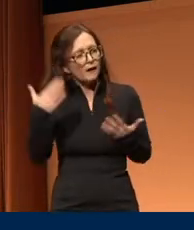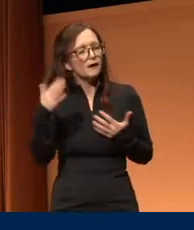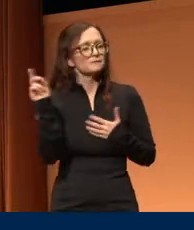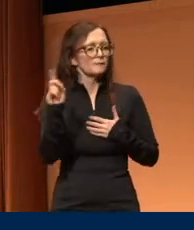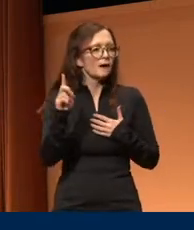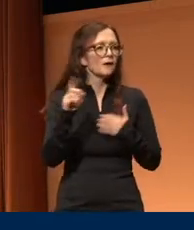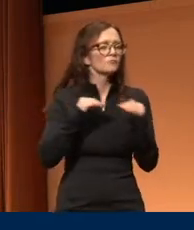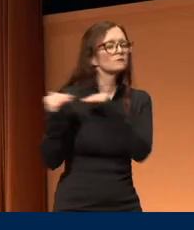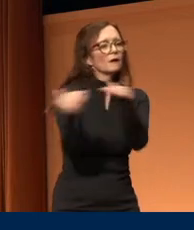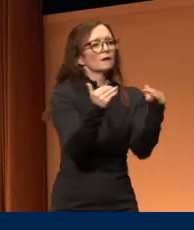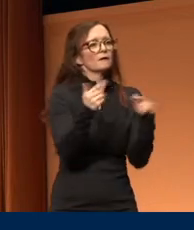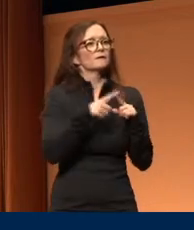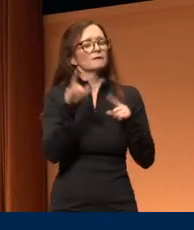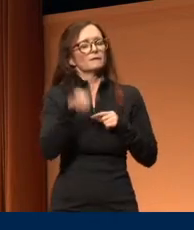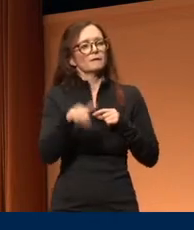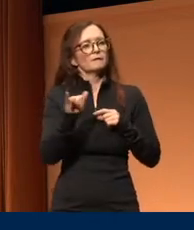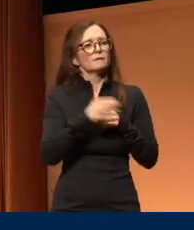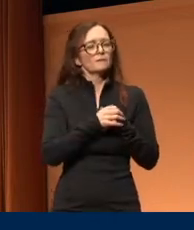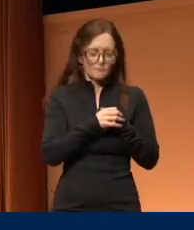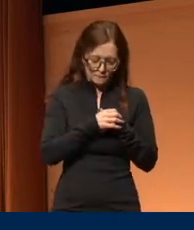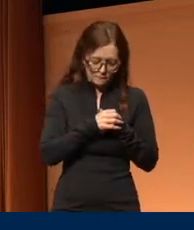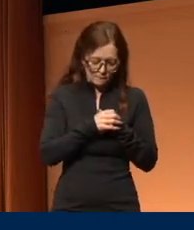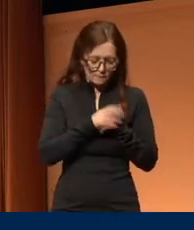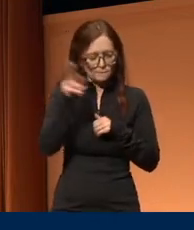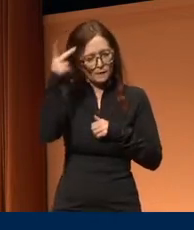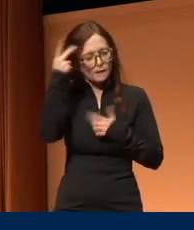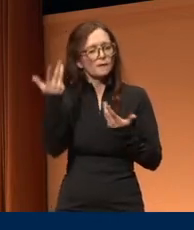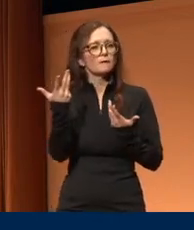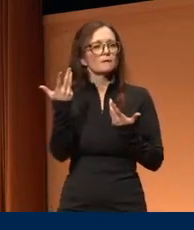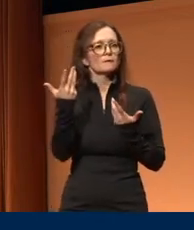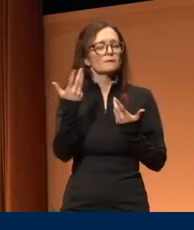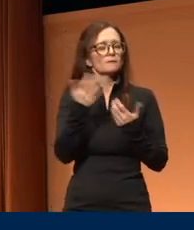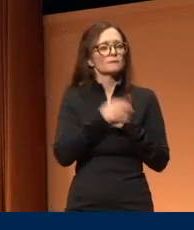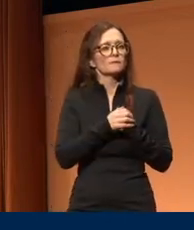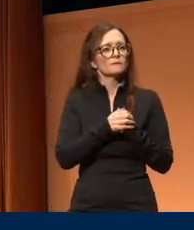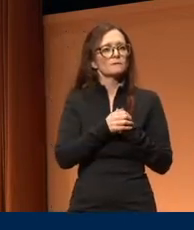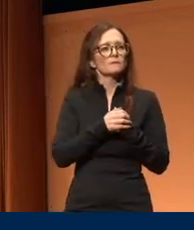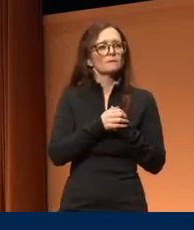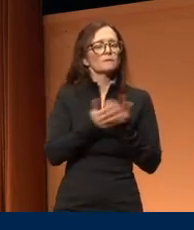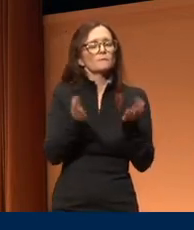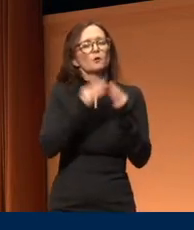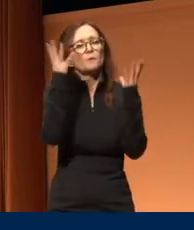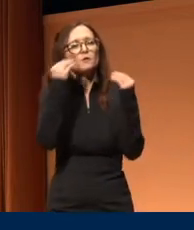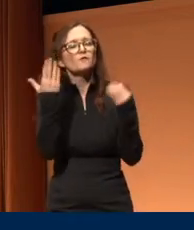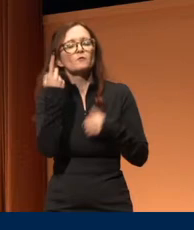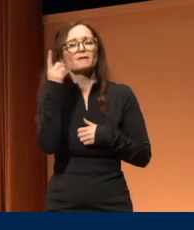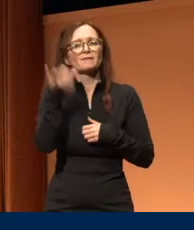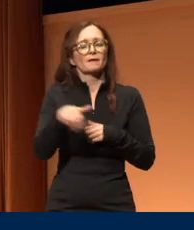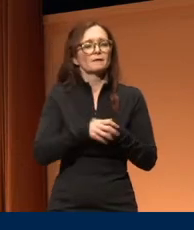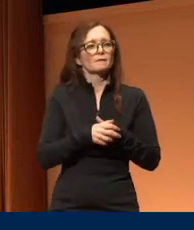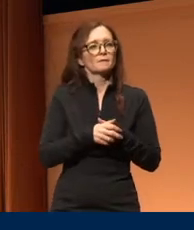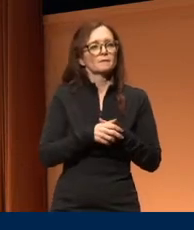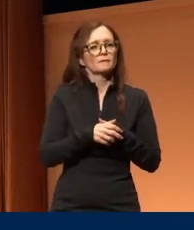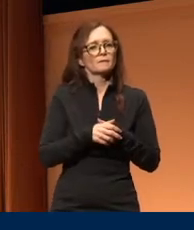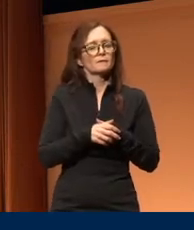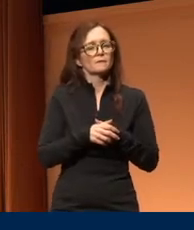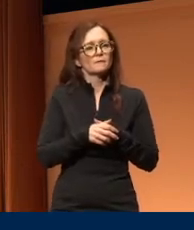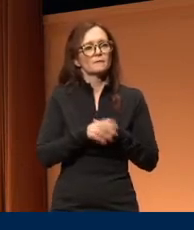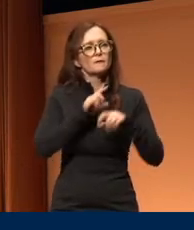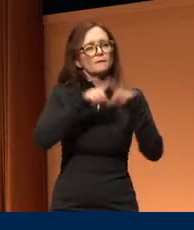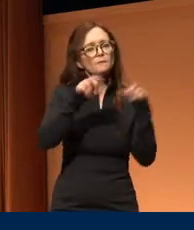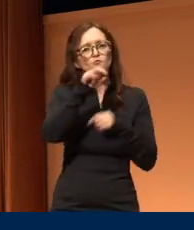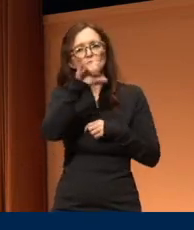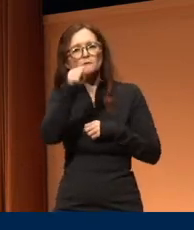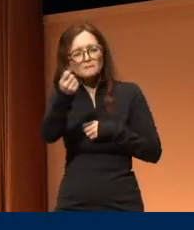argument from the Wisdom of the Multitude in Politics 3.11, and a more beautiful one at that. But Du